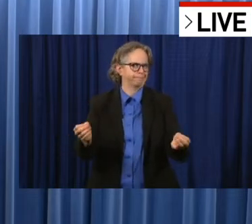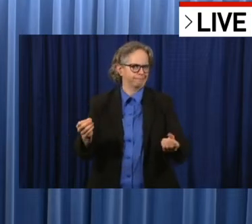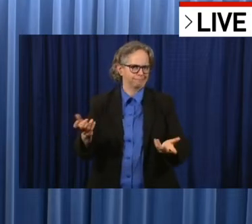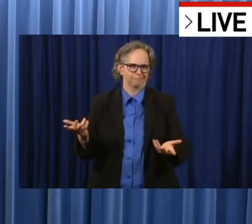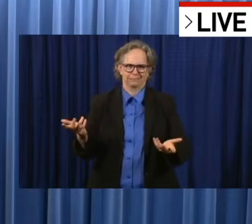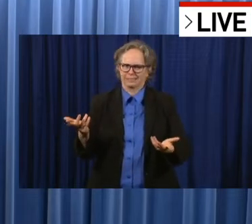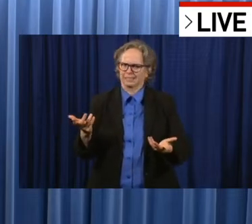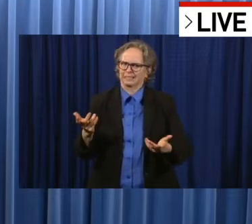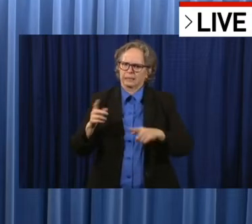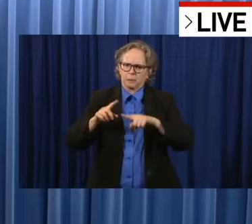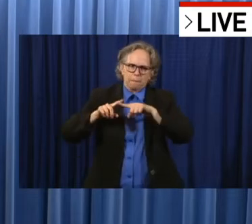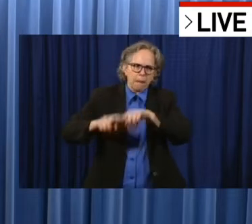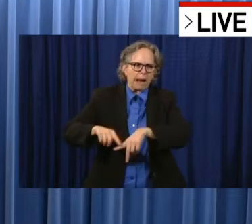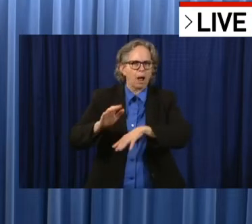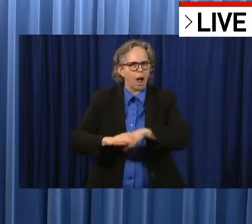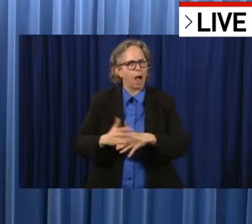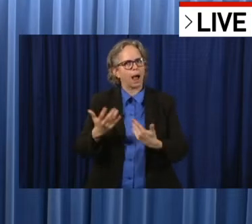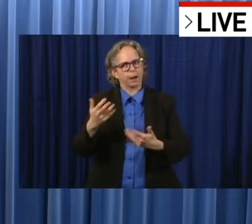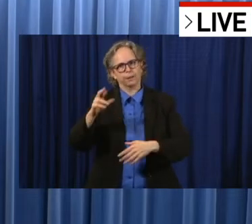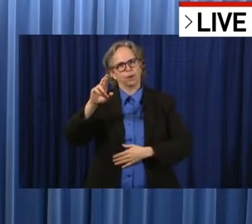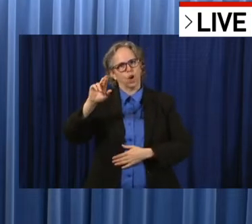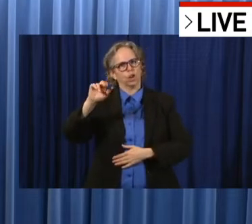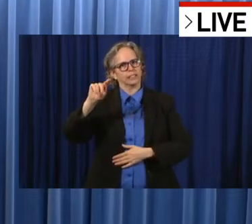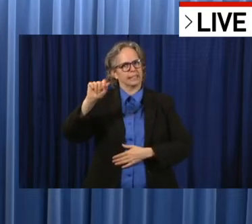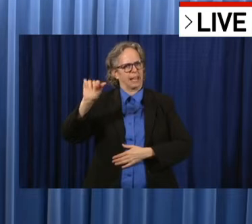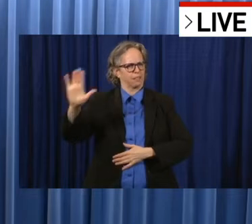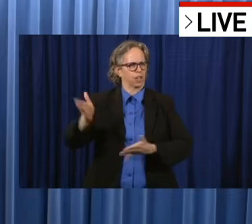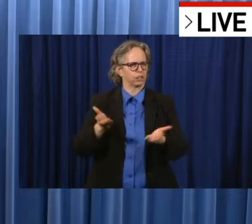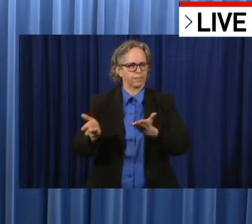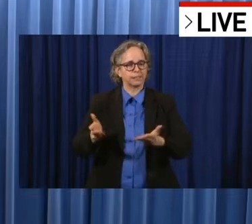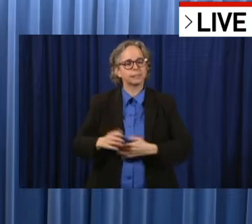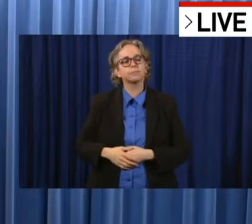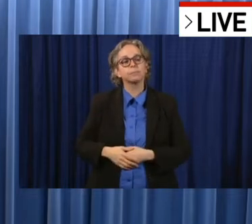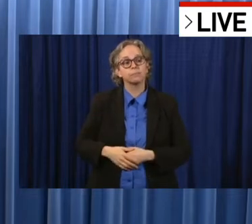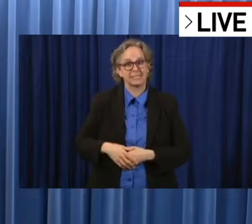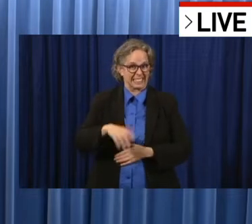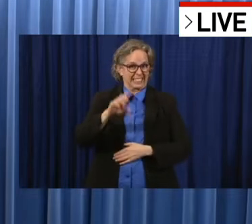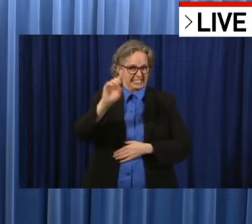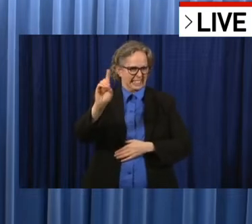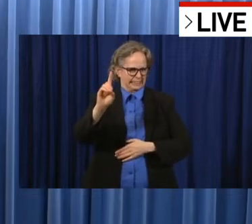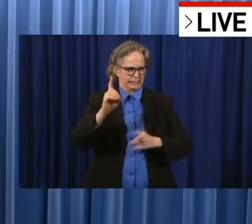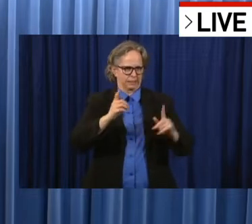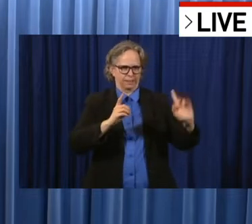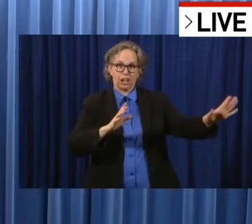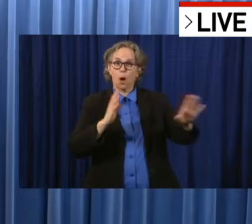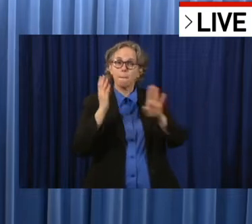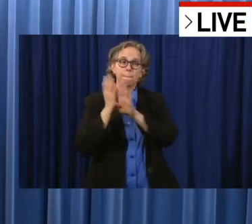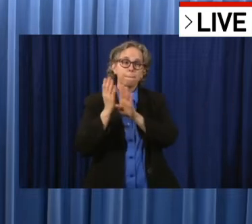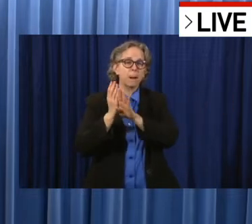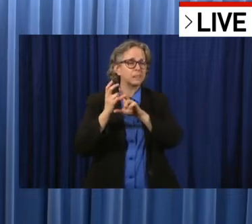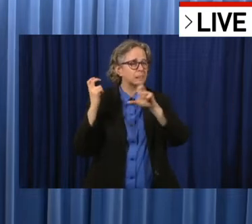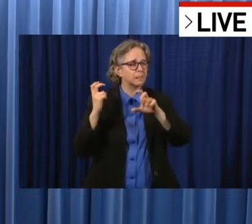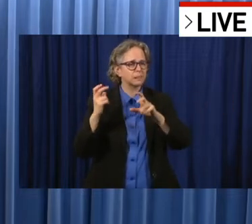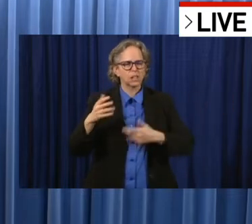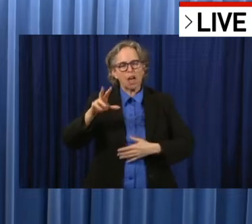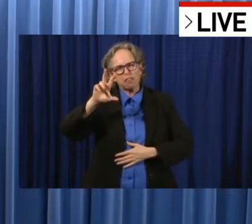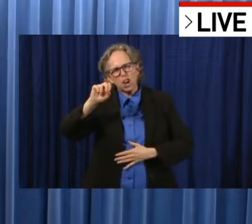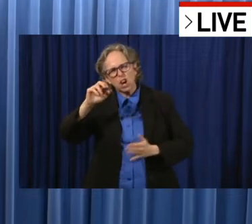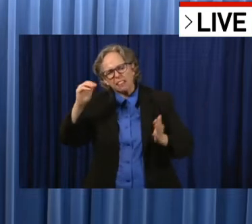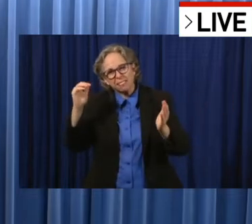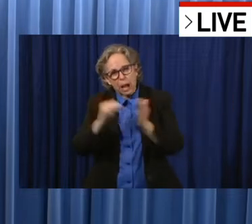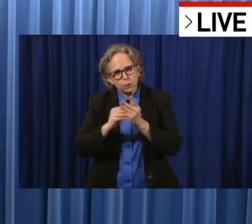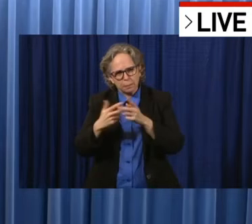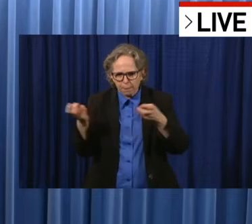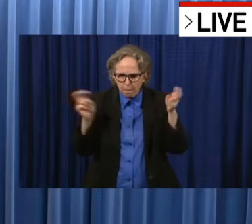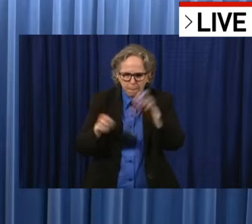depend on. In Dayton, RTA buses carry 30,000 people each day. For many, RTA is the only